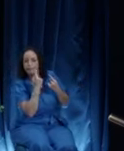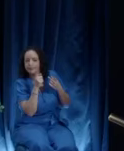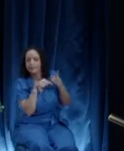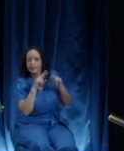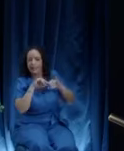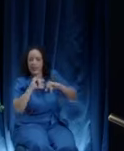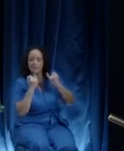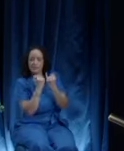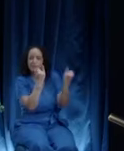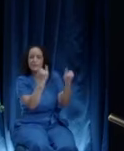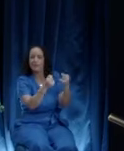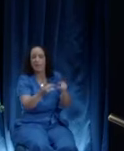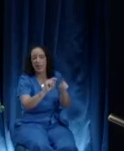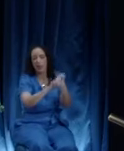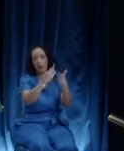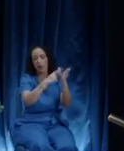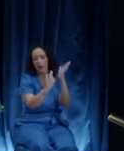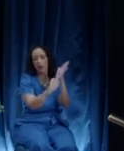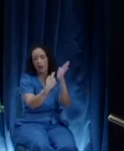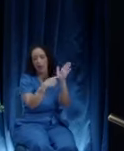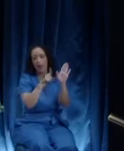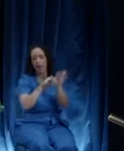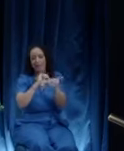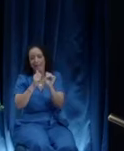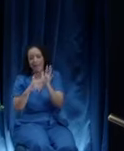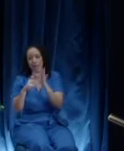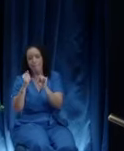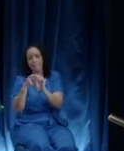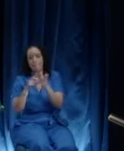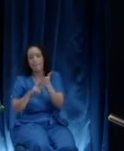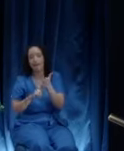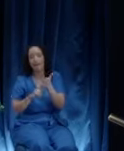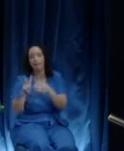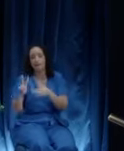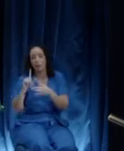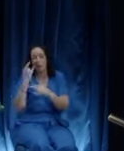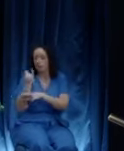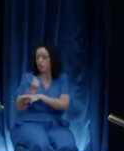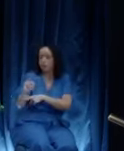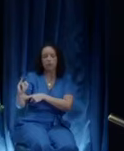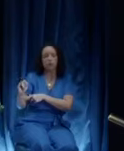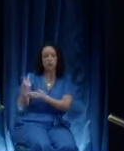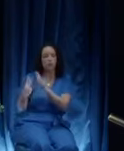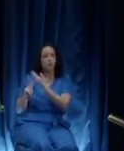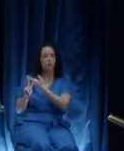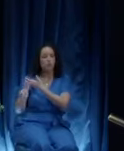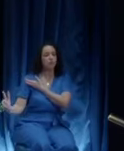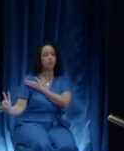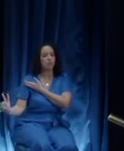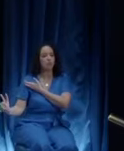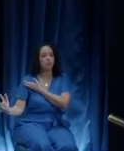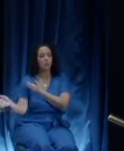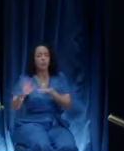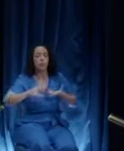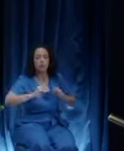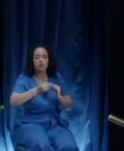like Harry and Meghan did, then, you know, you're kind of ostracised. It's very interesting that something that developed to protect the monarchy